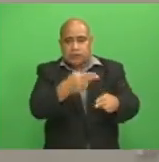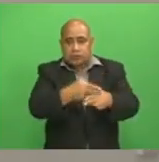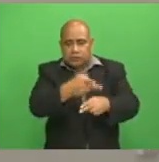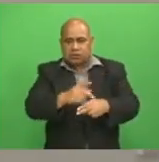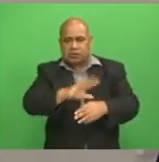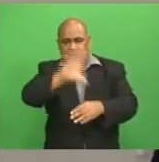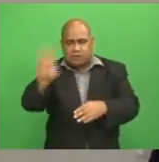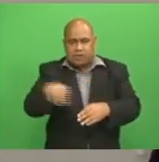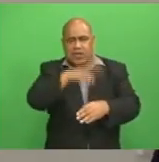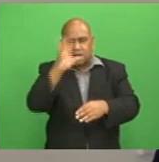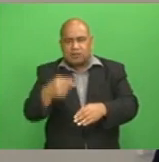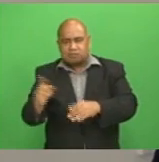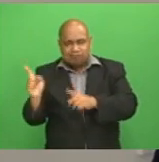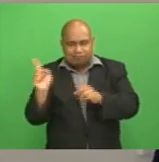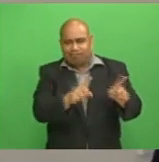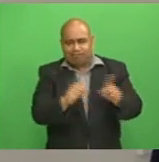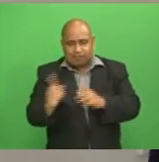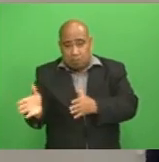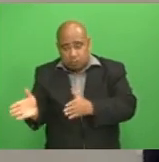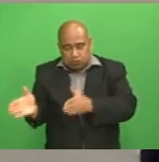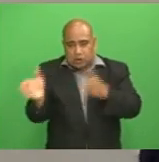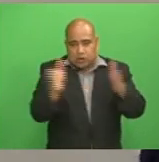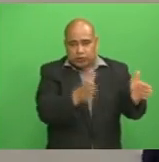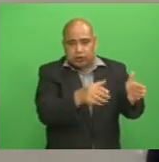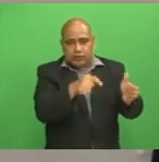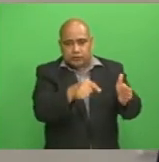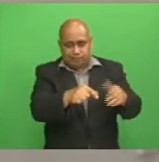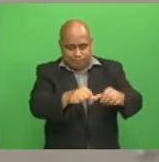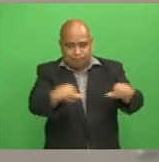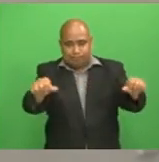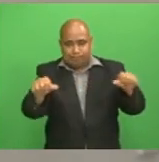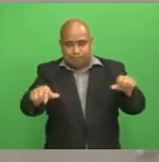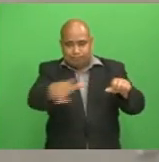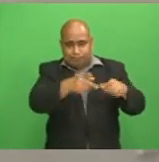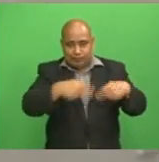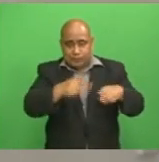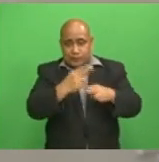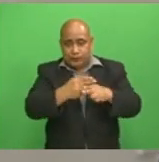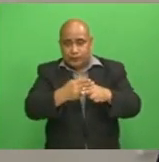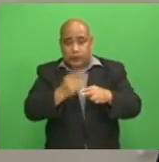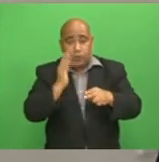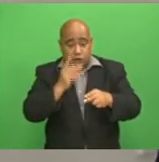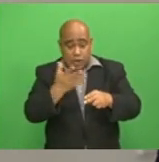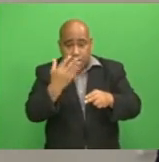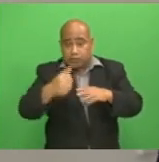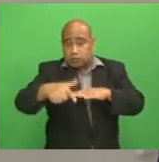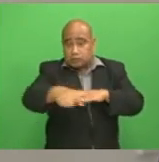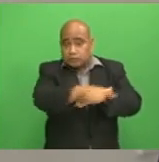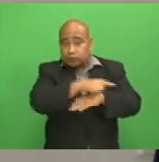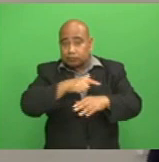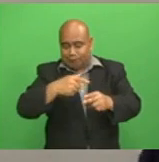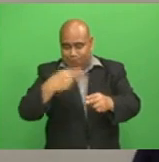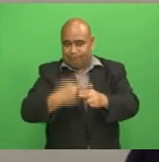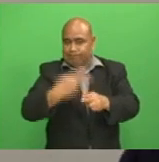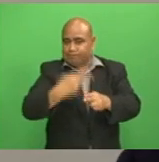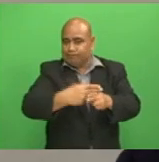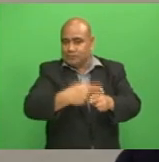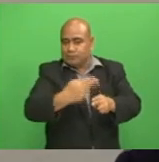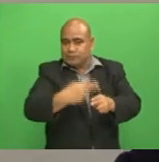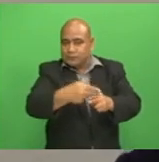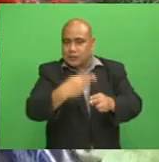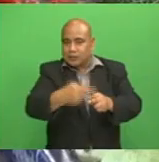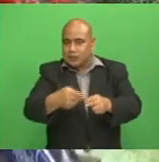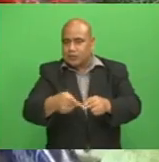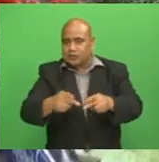agriculture. Where they have land, they want to utilize the land for agriculture. Where they don't have land, they want to acquire land to do agriculture. Where households have